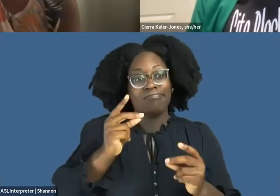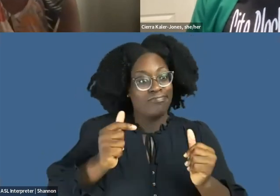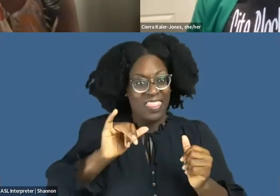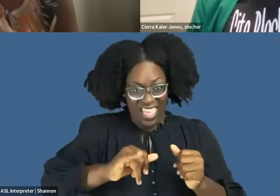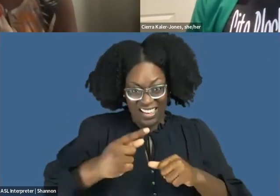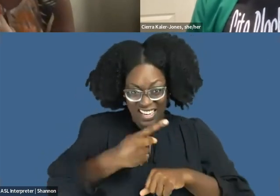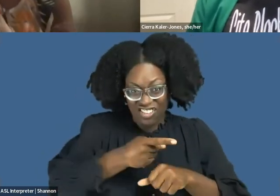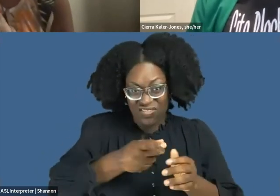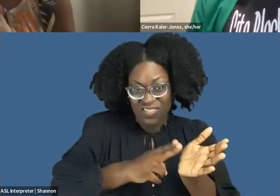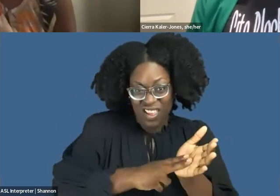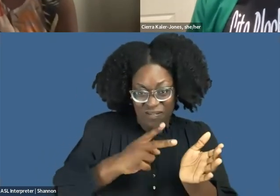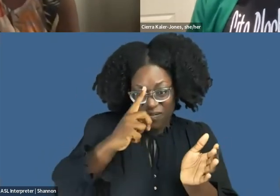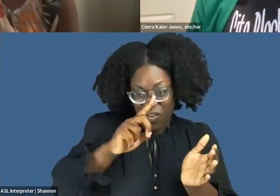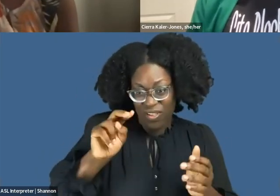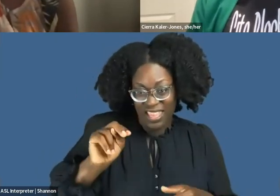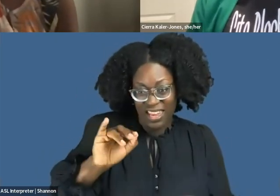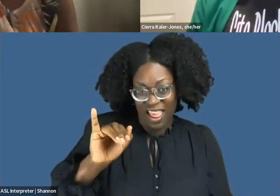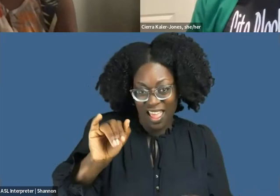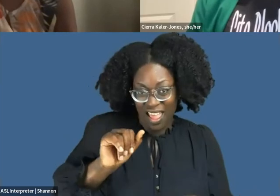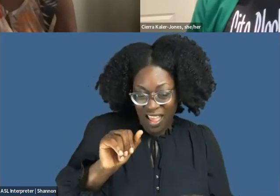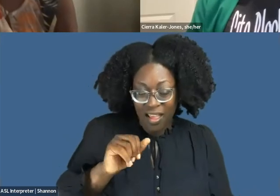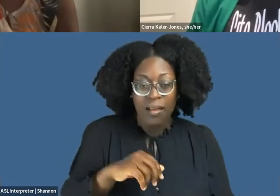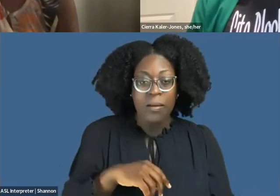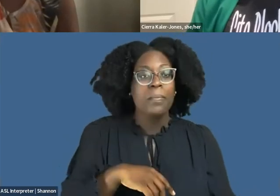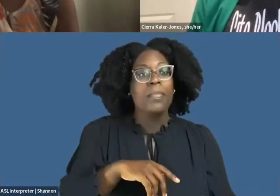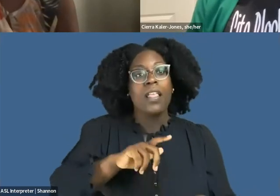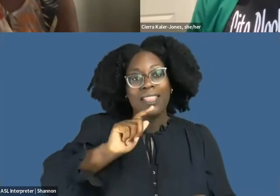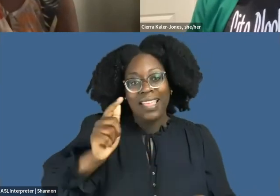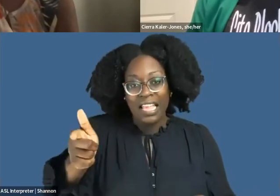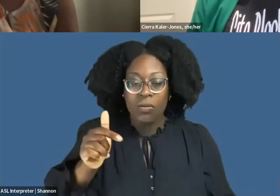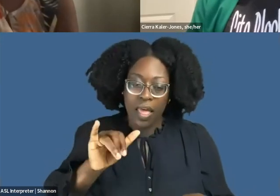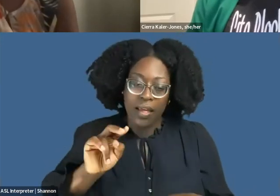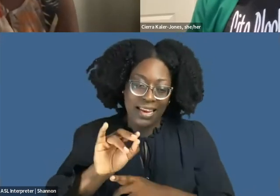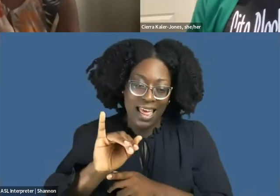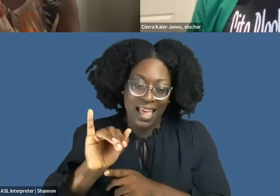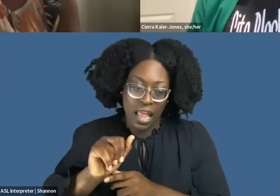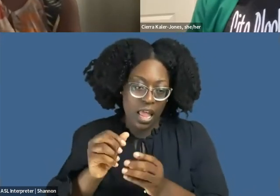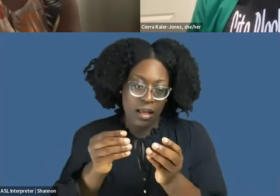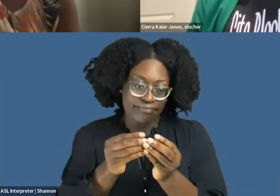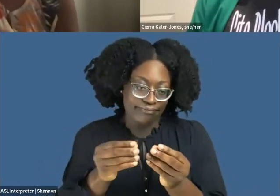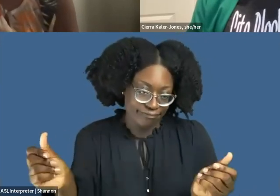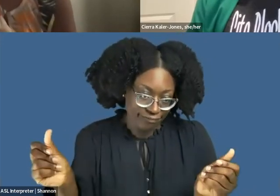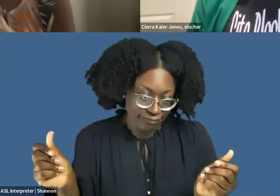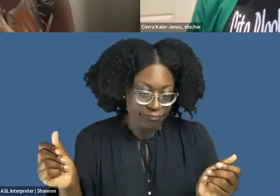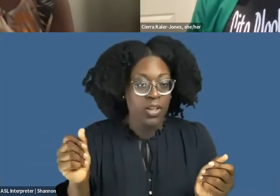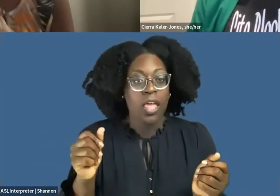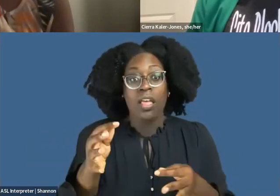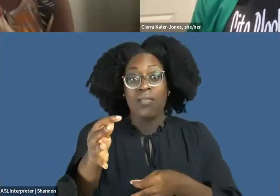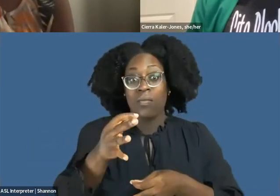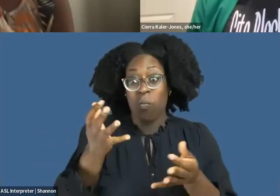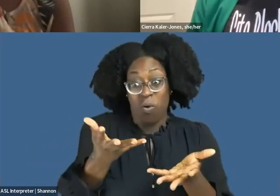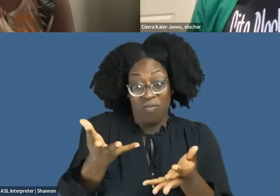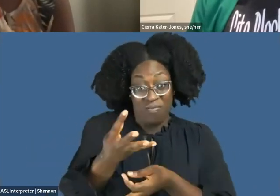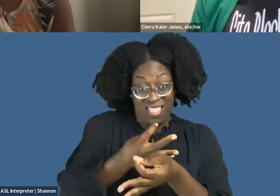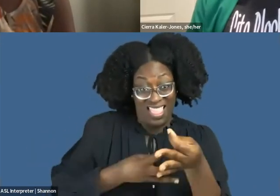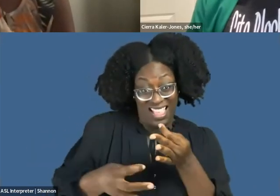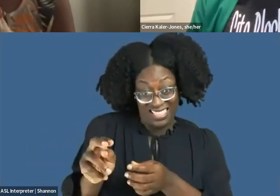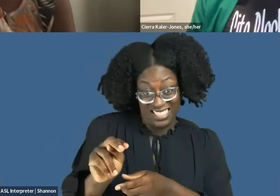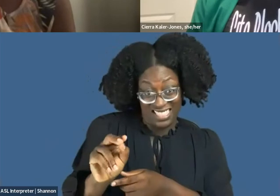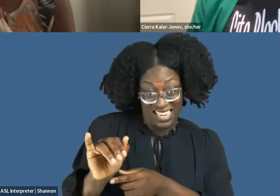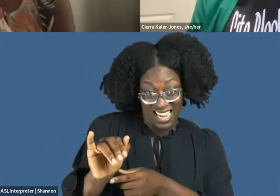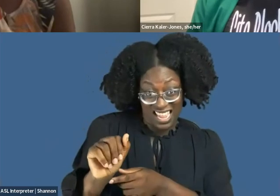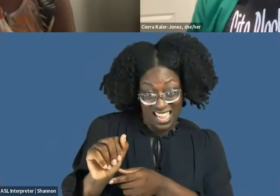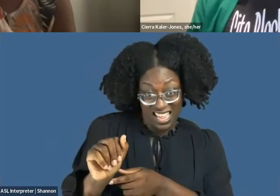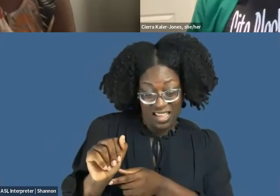mail fraud. And what's there to take its place? The Communist Party, right? Why is the Communist Party the go-to place for people like